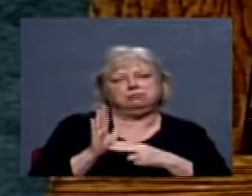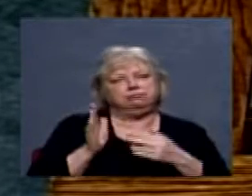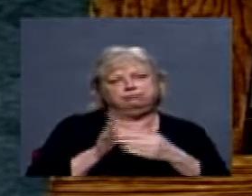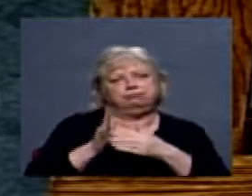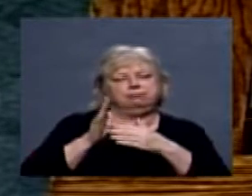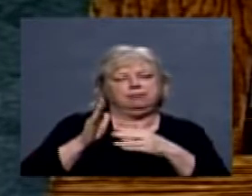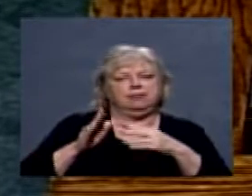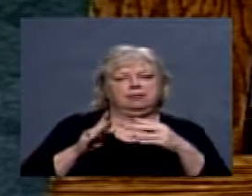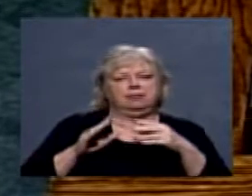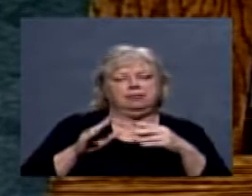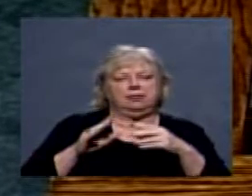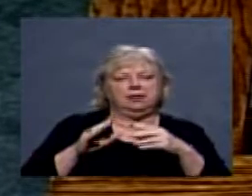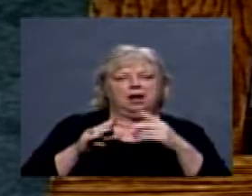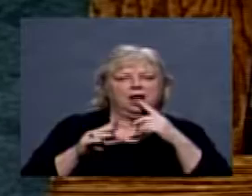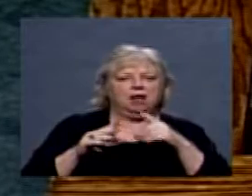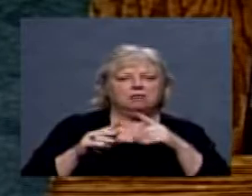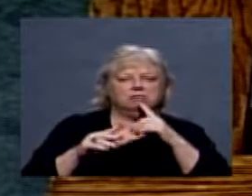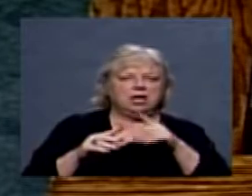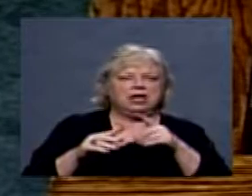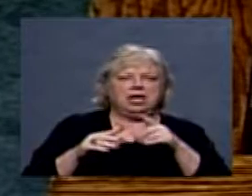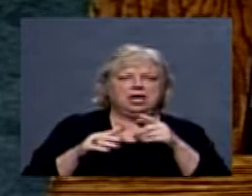is strong opposition to it.